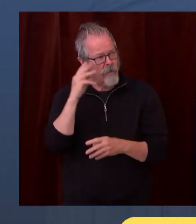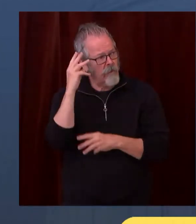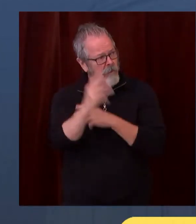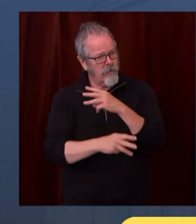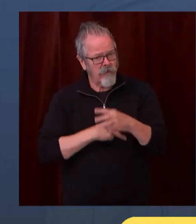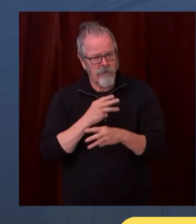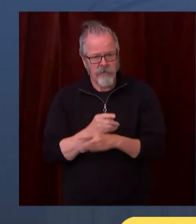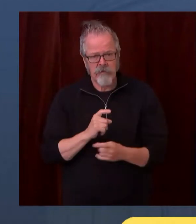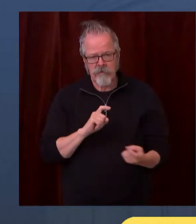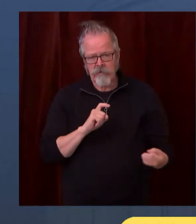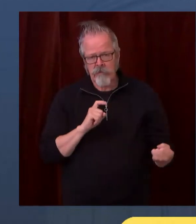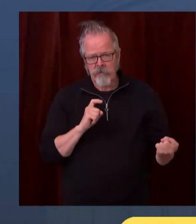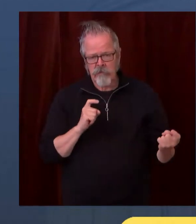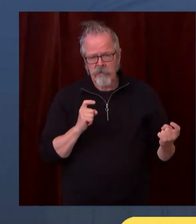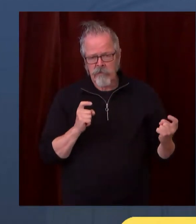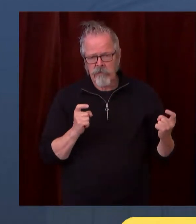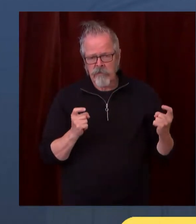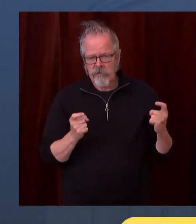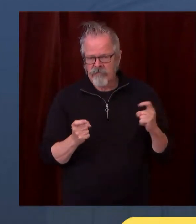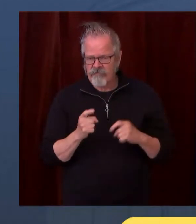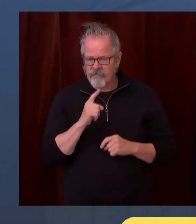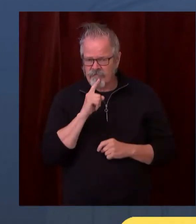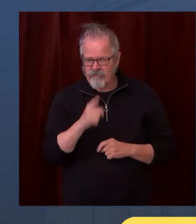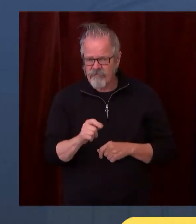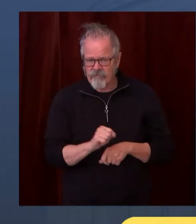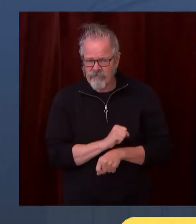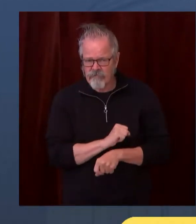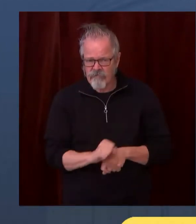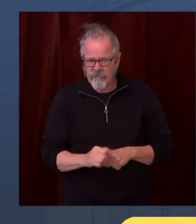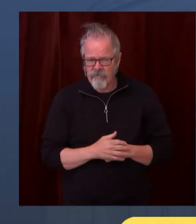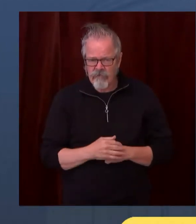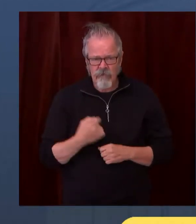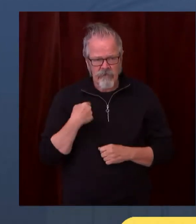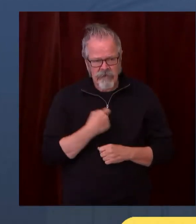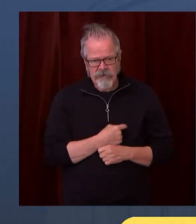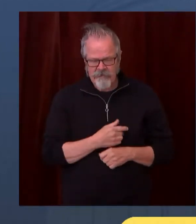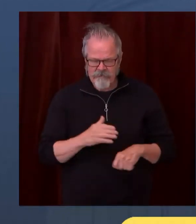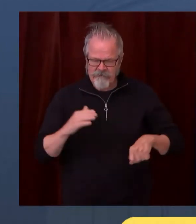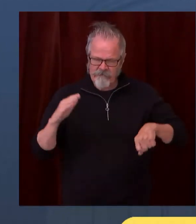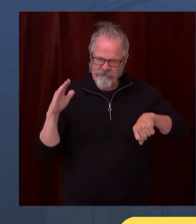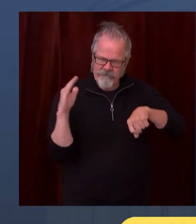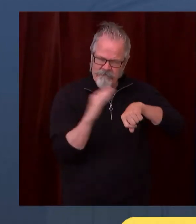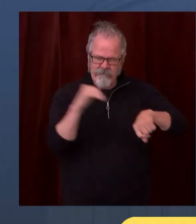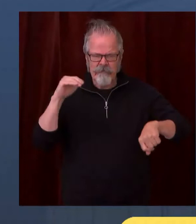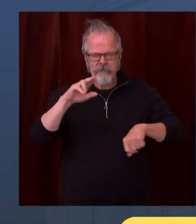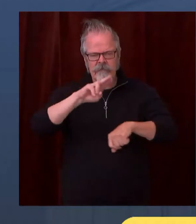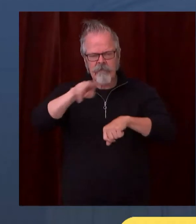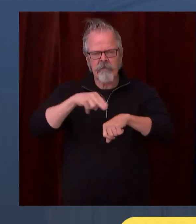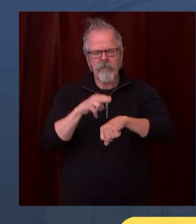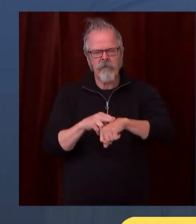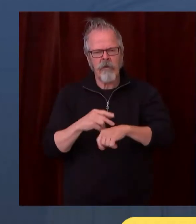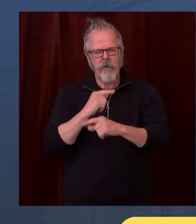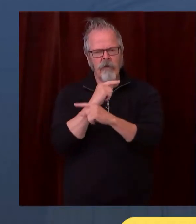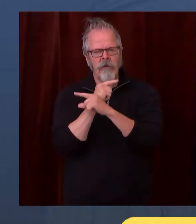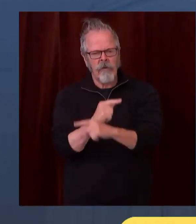Palouse to the Olympic Peninsula. This will be in effect through September 30th. I do want to ask people to be